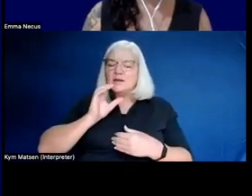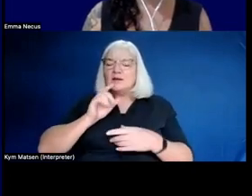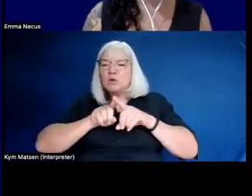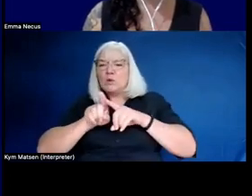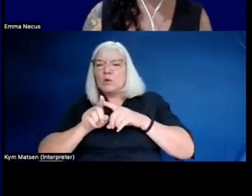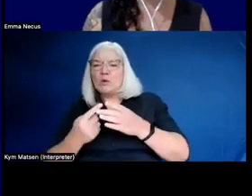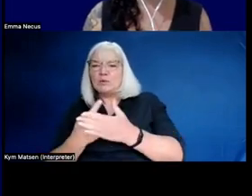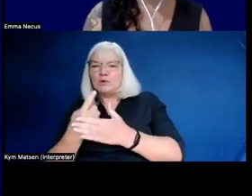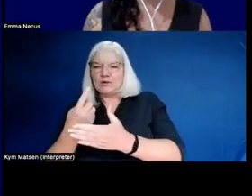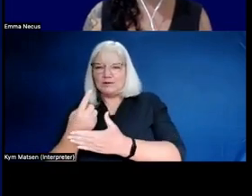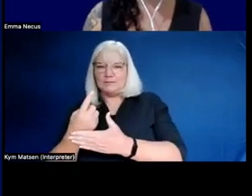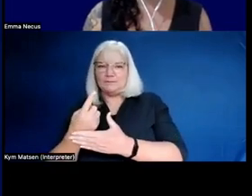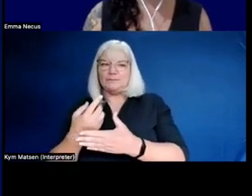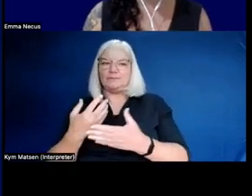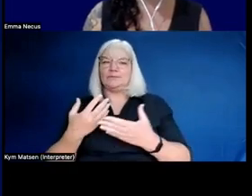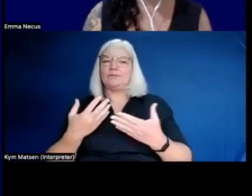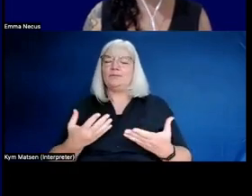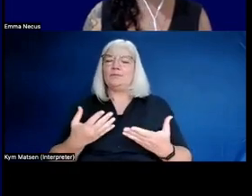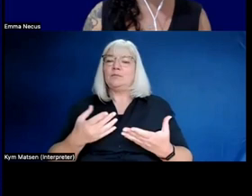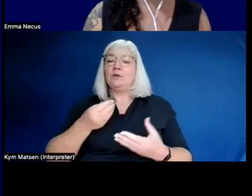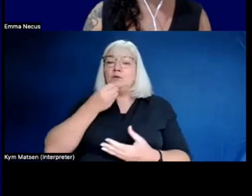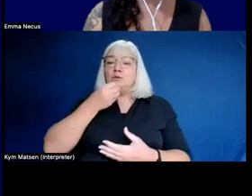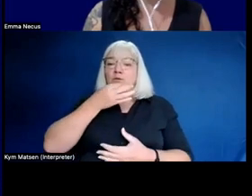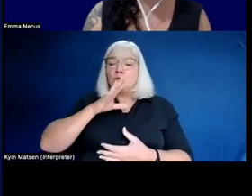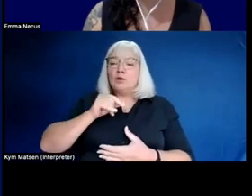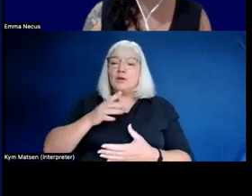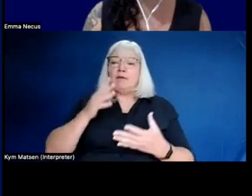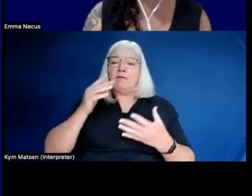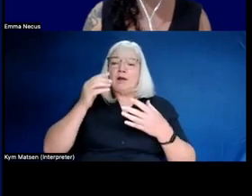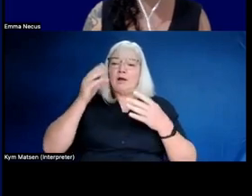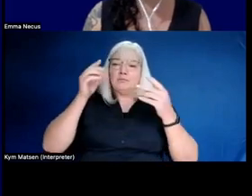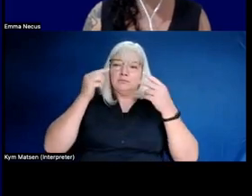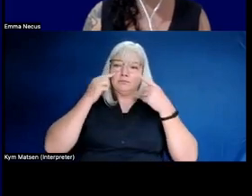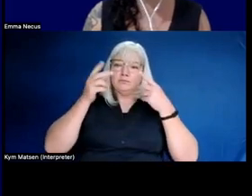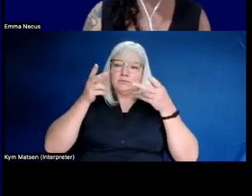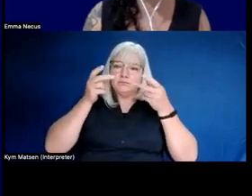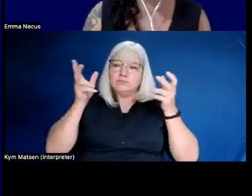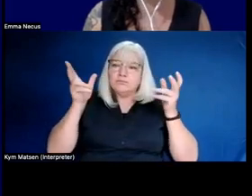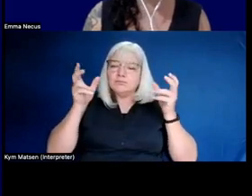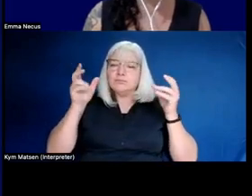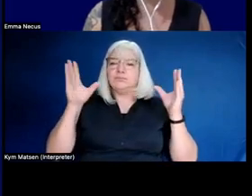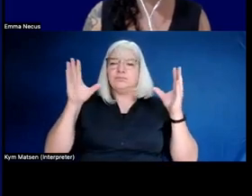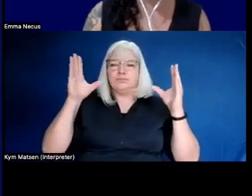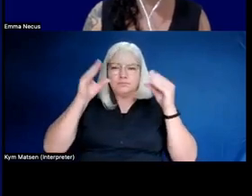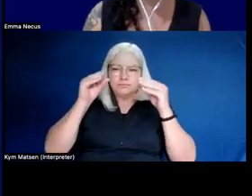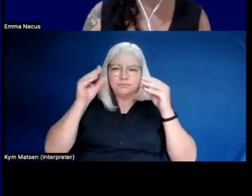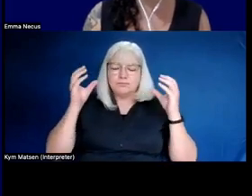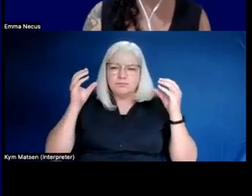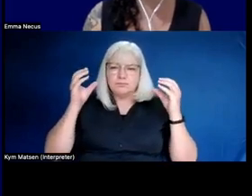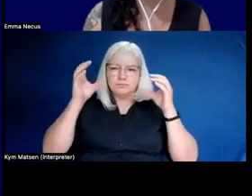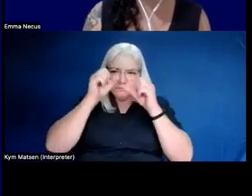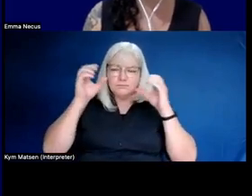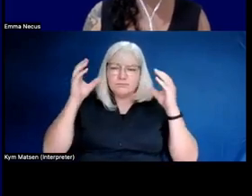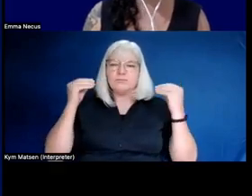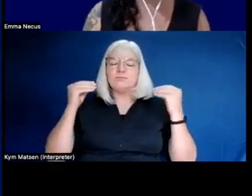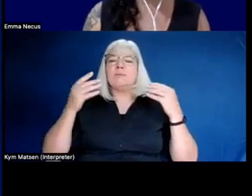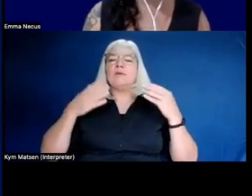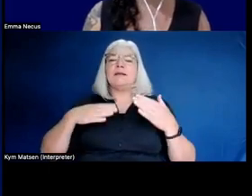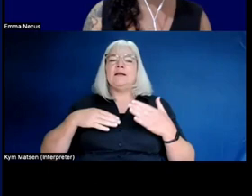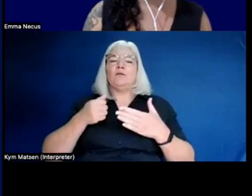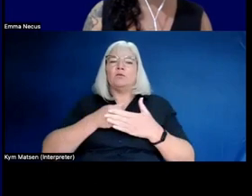need consistent, predictable routines at each mealtime, and this can help any child feel secure and support active